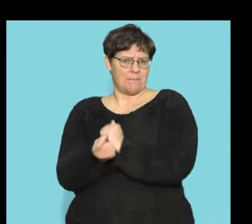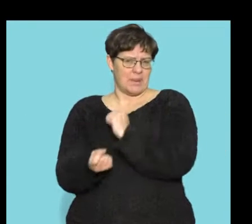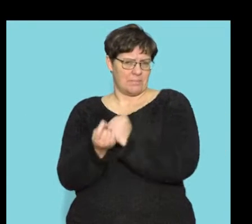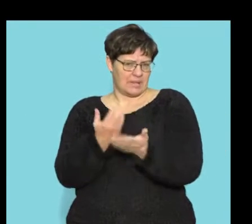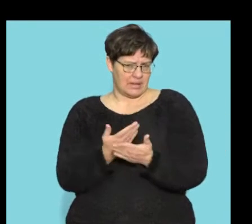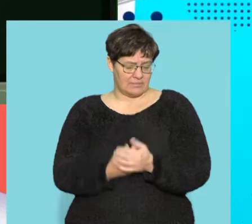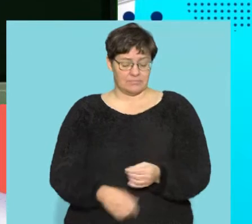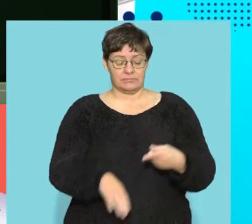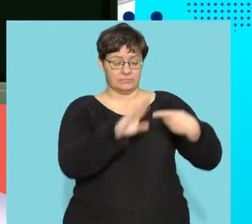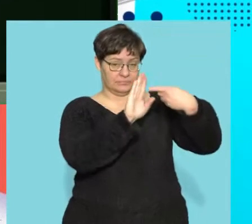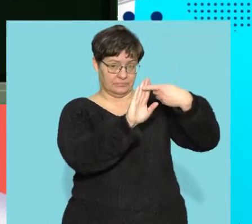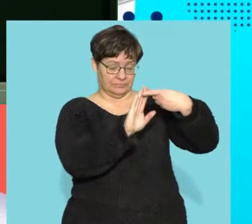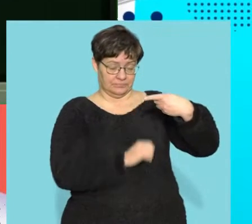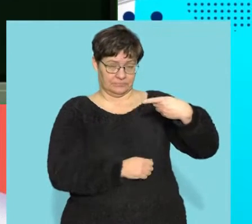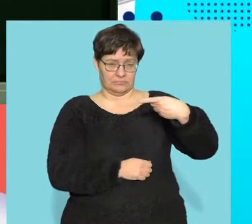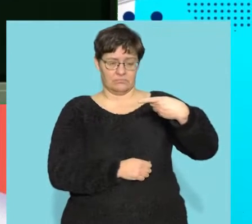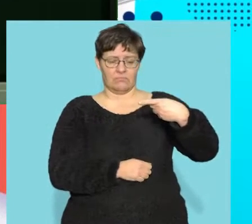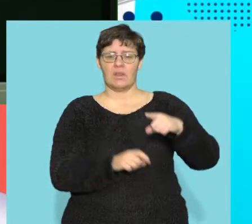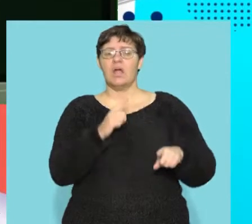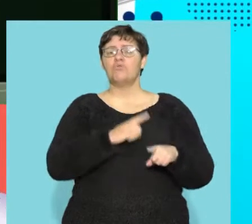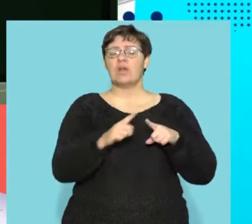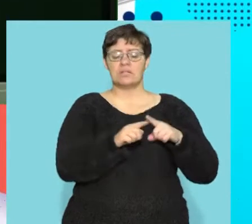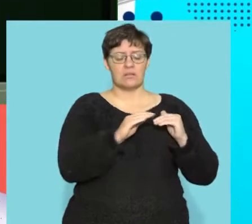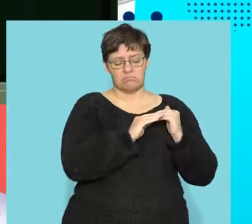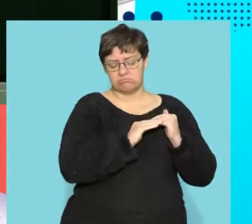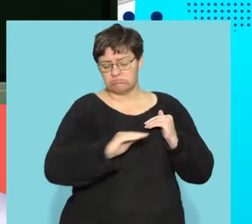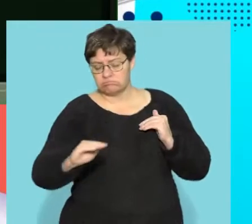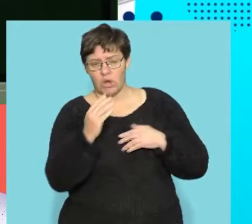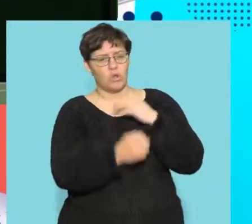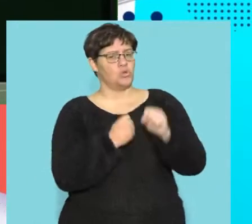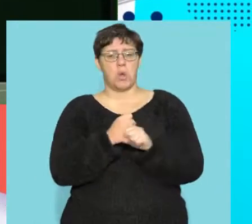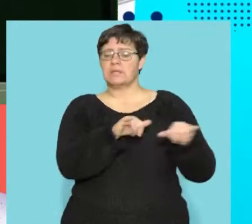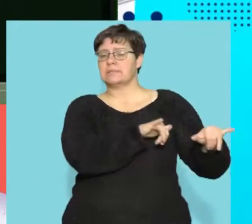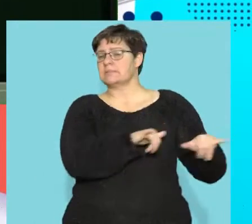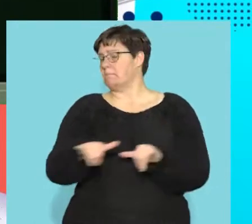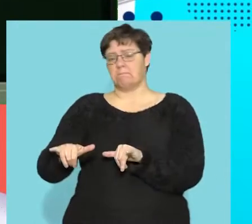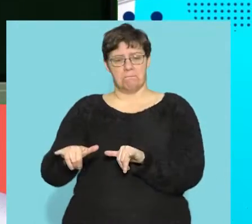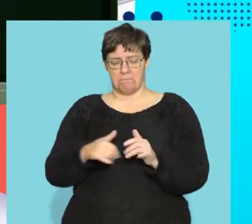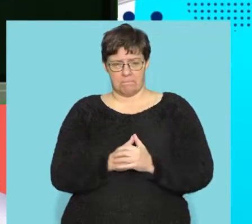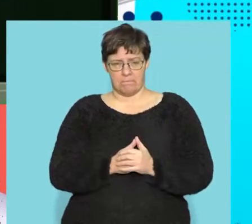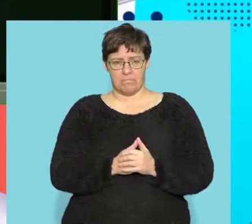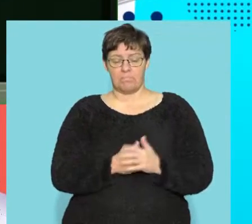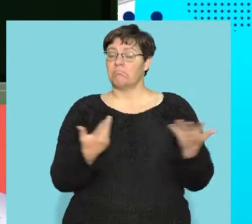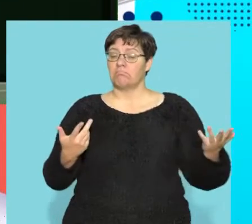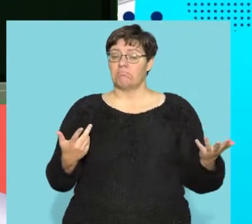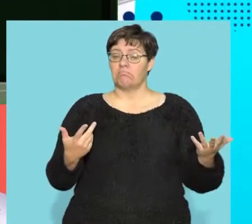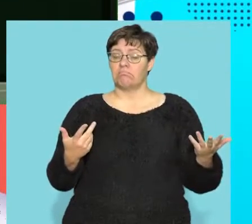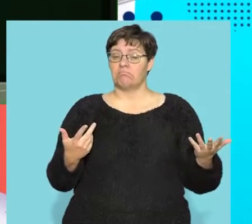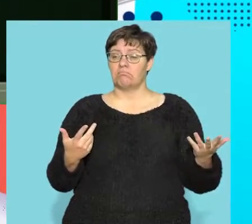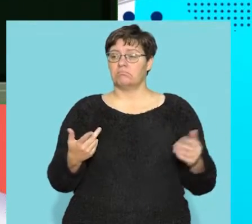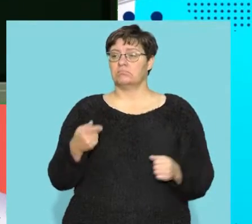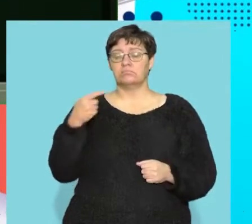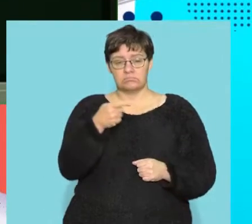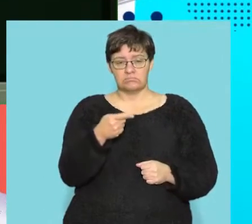that you can get. Firstly, the rental remains constant for the year. Either you've